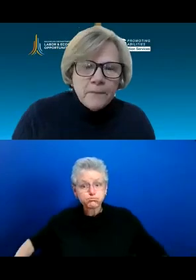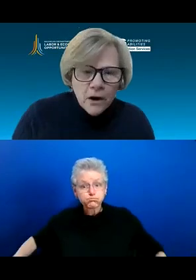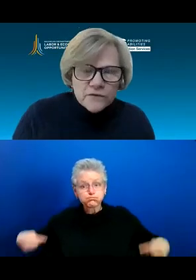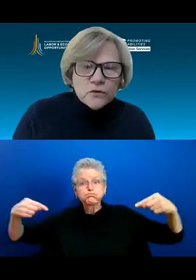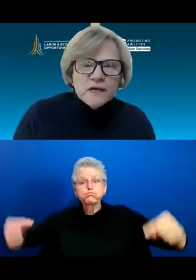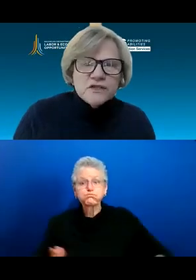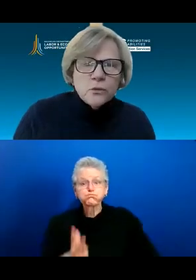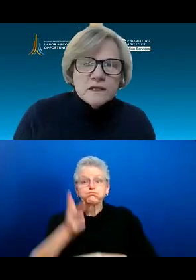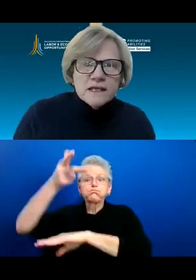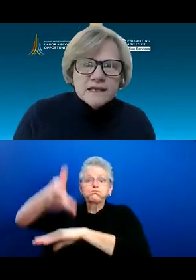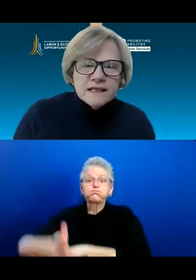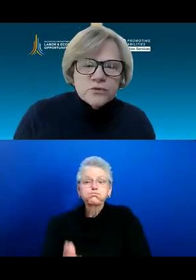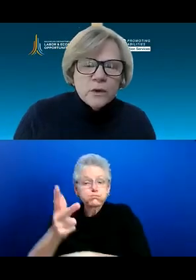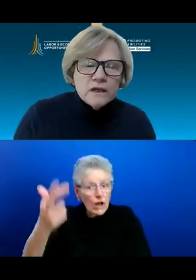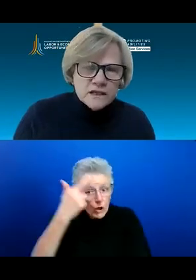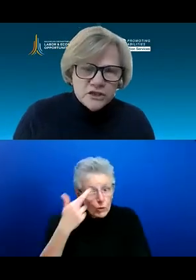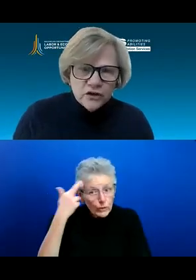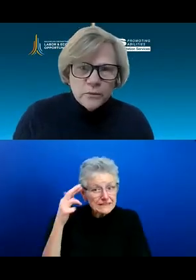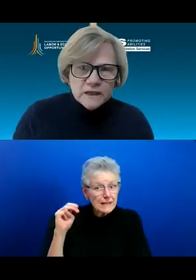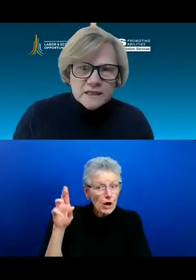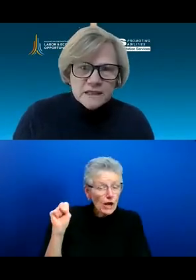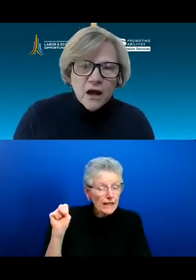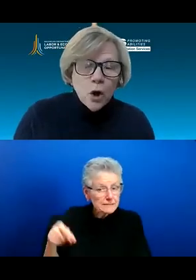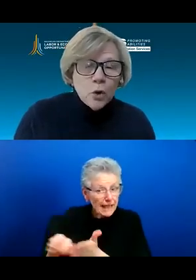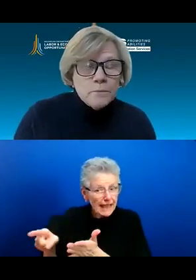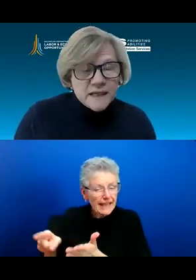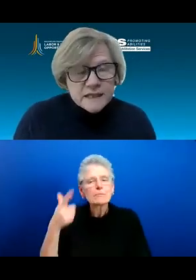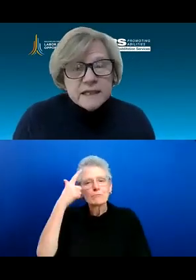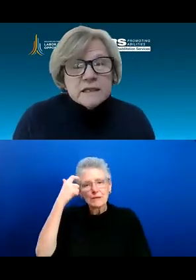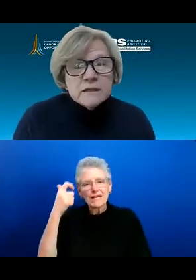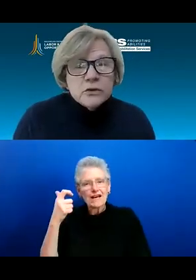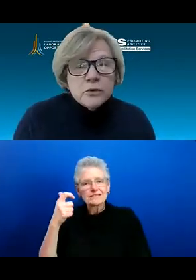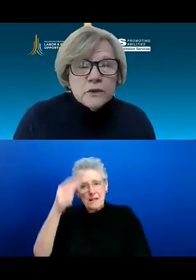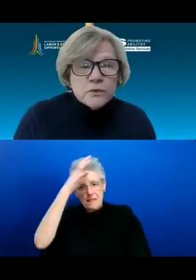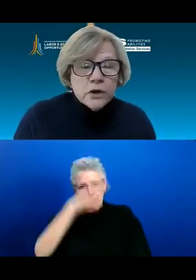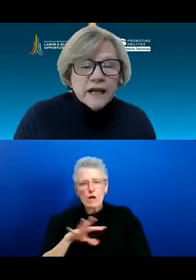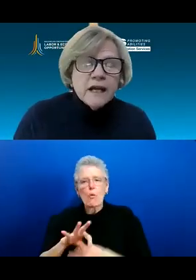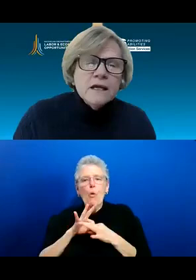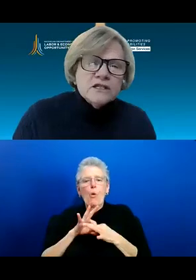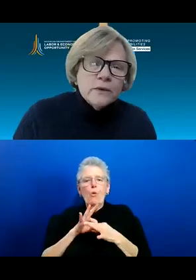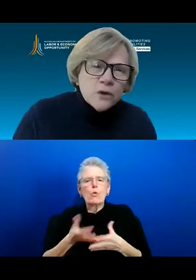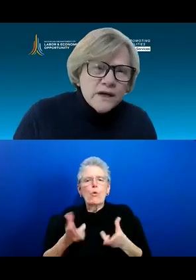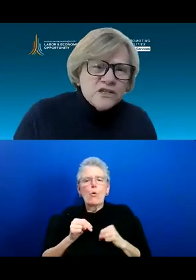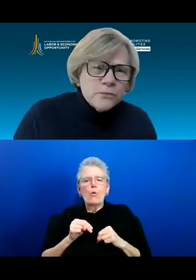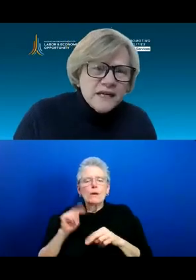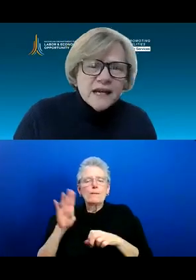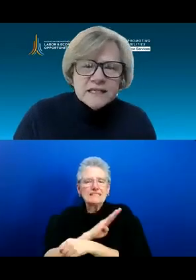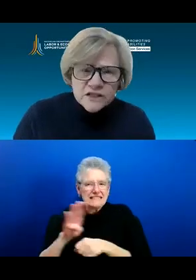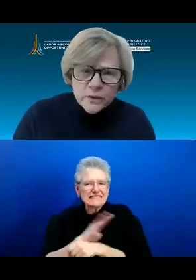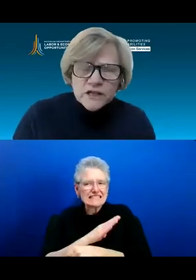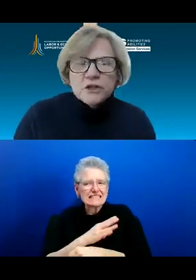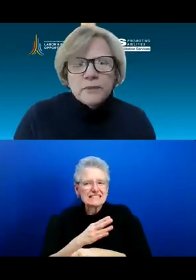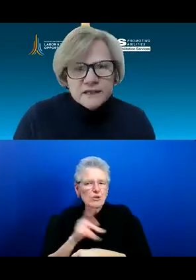And part of the reason was that this was the gentleman's own business who was working. So it's going to be